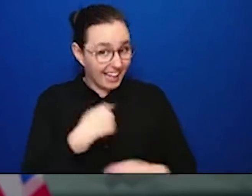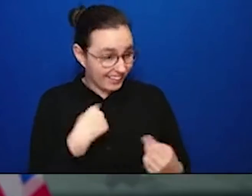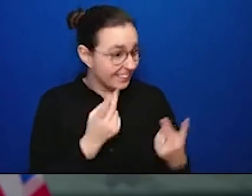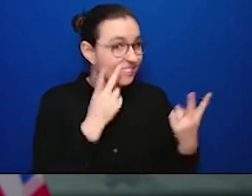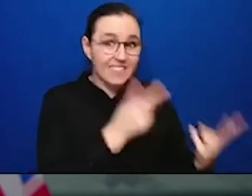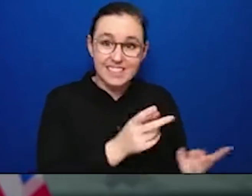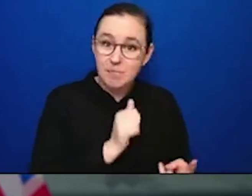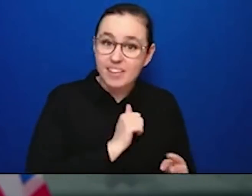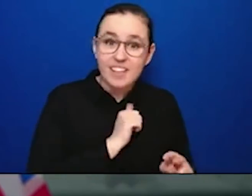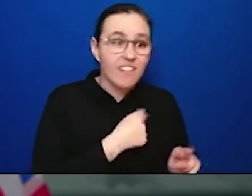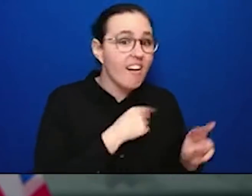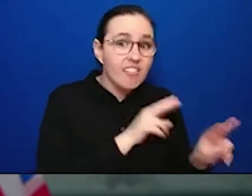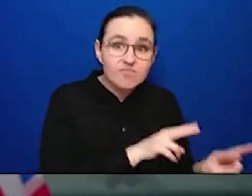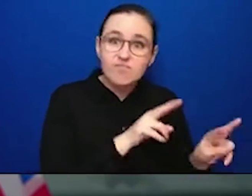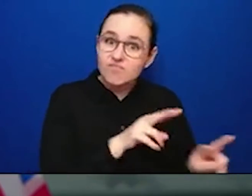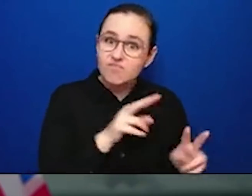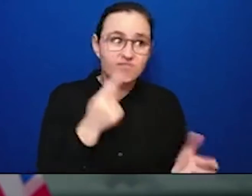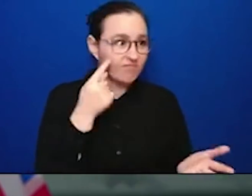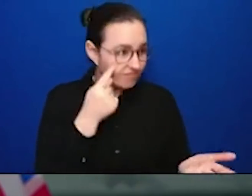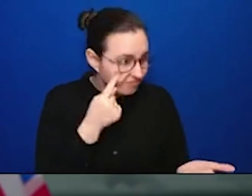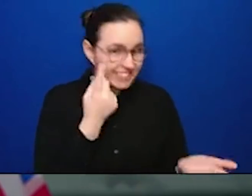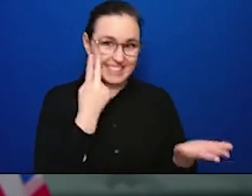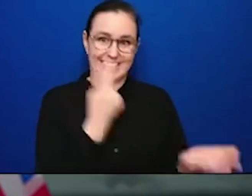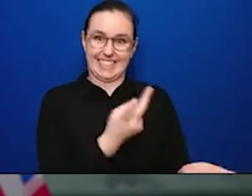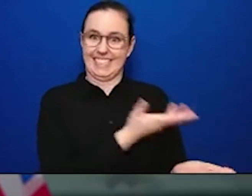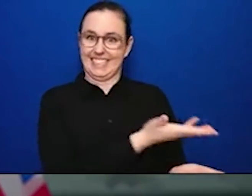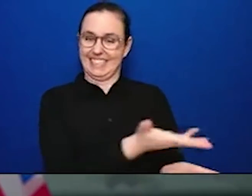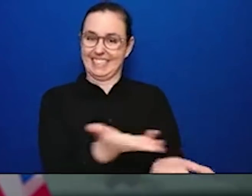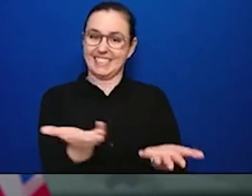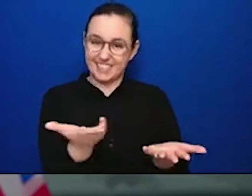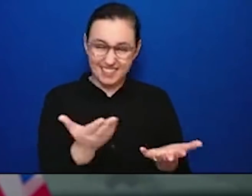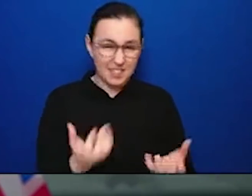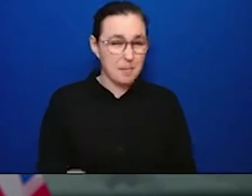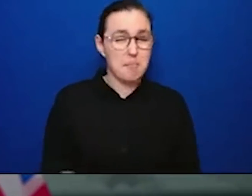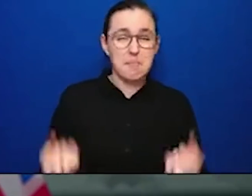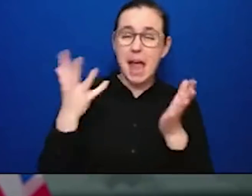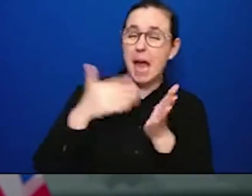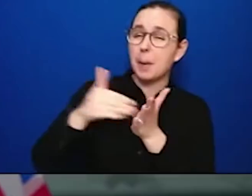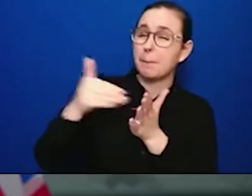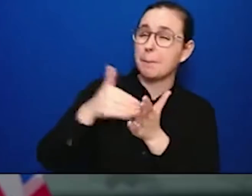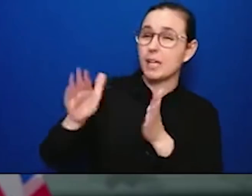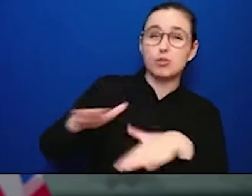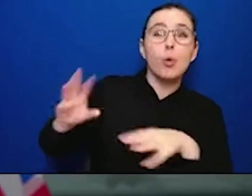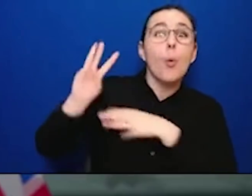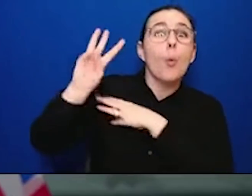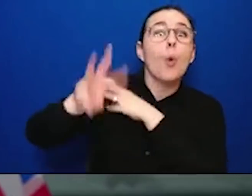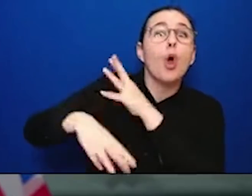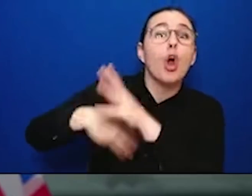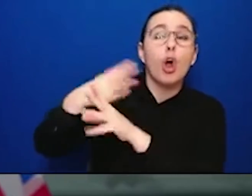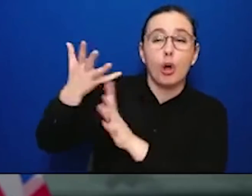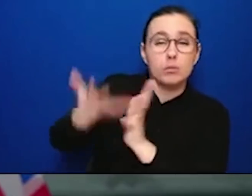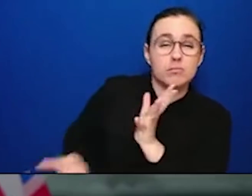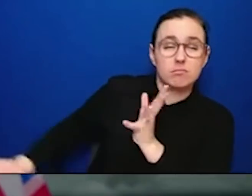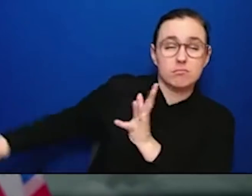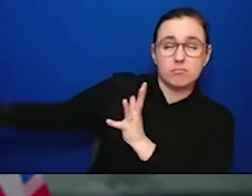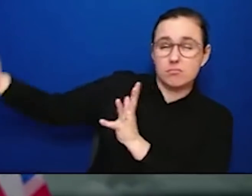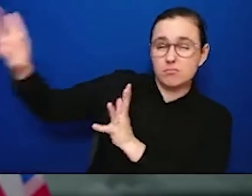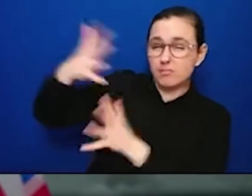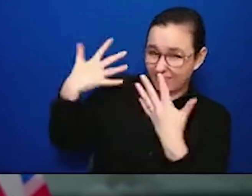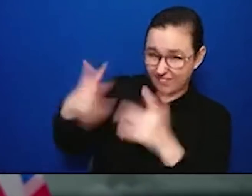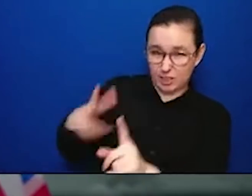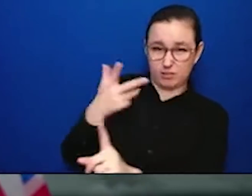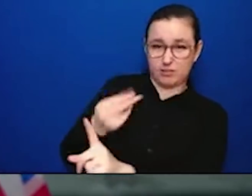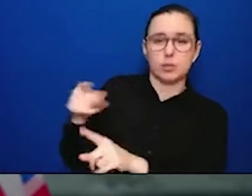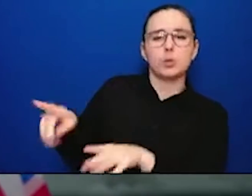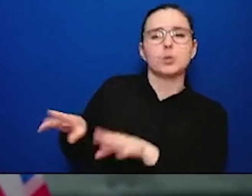on millions of children around the world who have been vaccinated with this pediatric vaccine, and it is